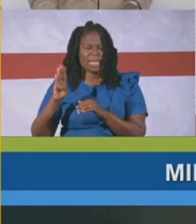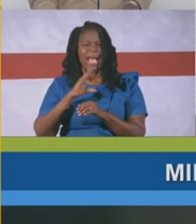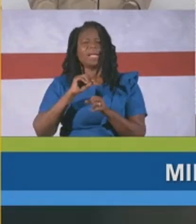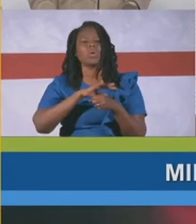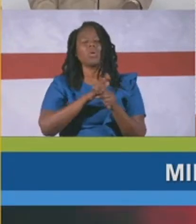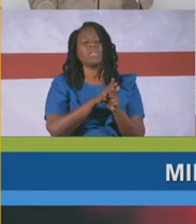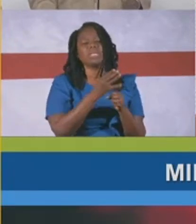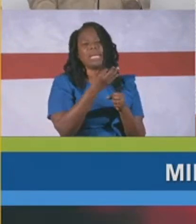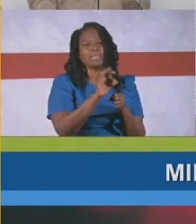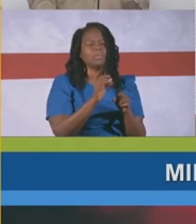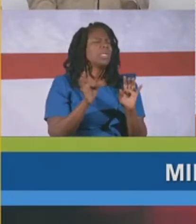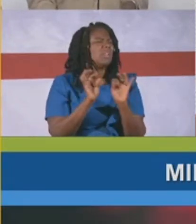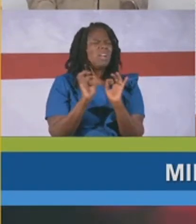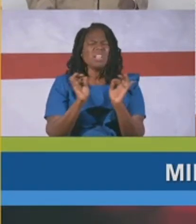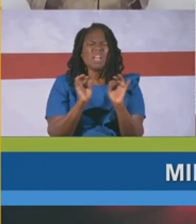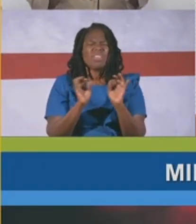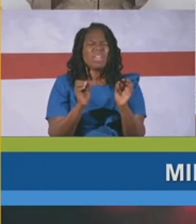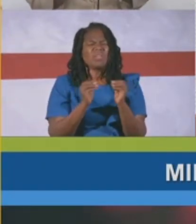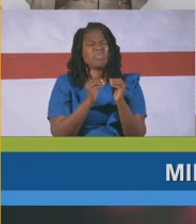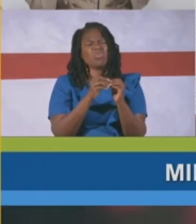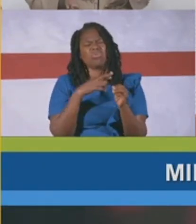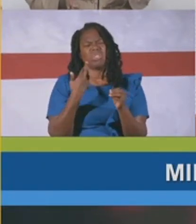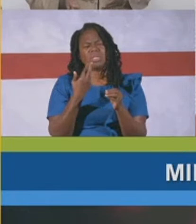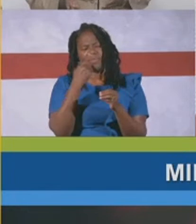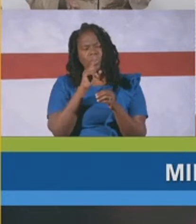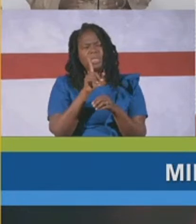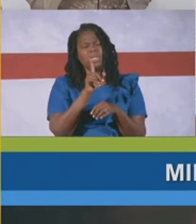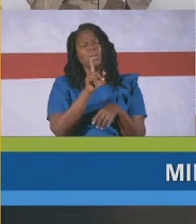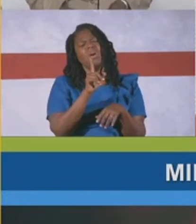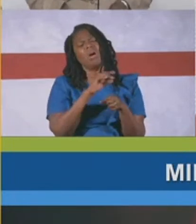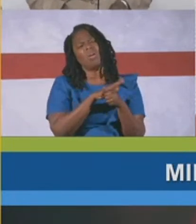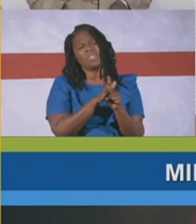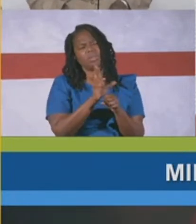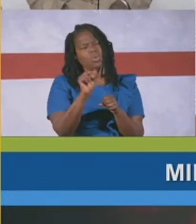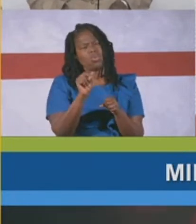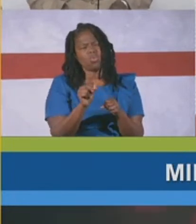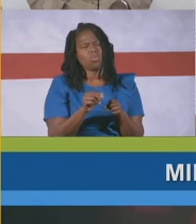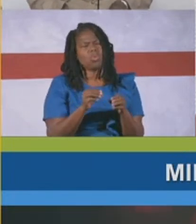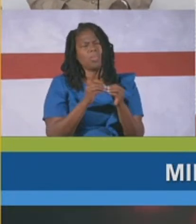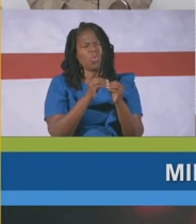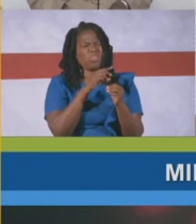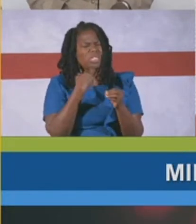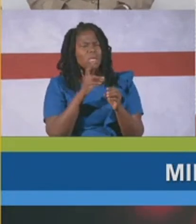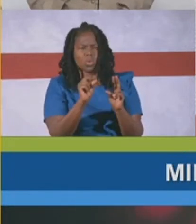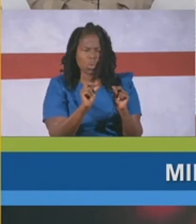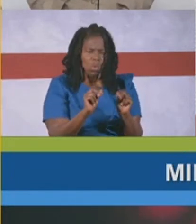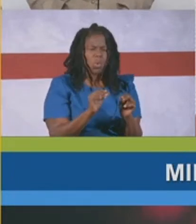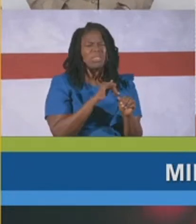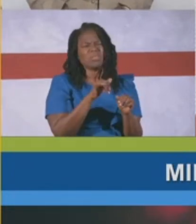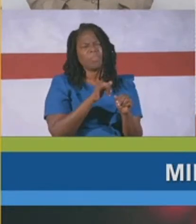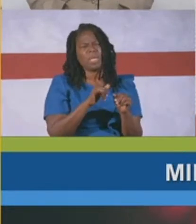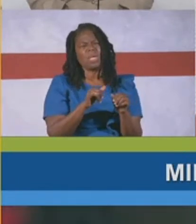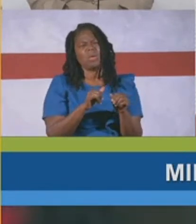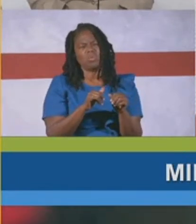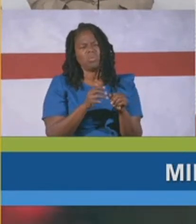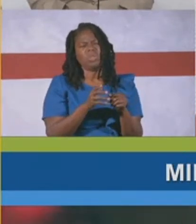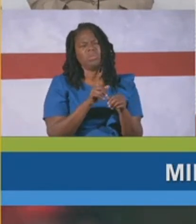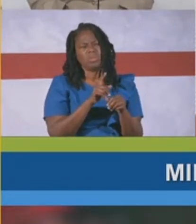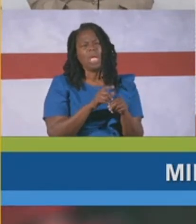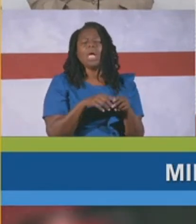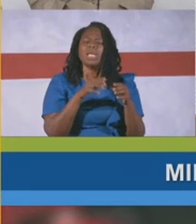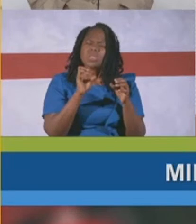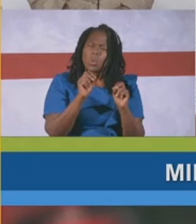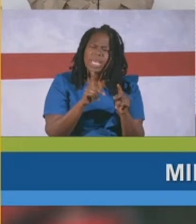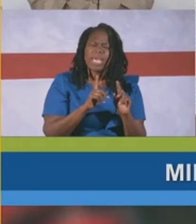for COVID-19. The actual TB medications and COVID-19, it's okay. Go ahead and take